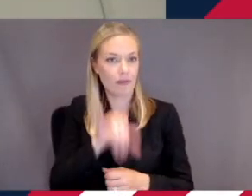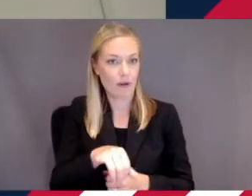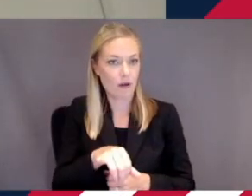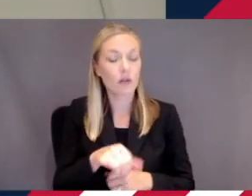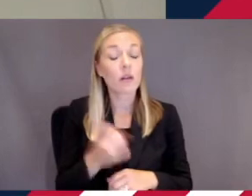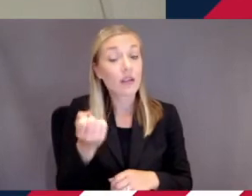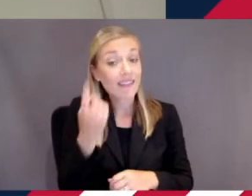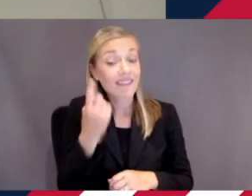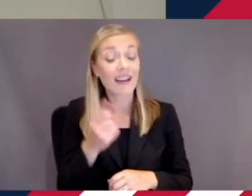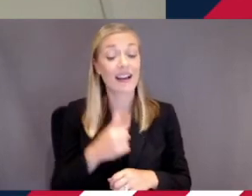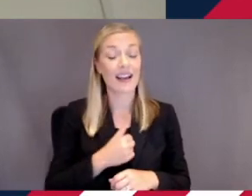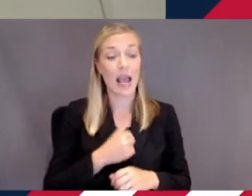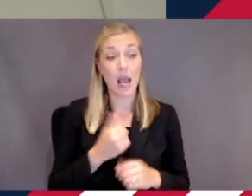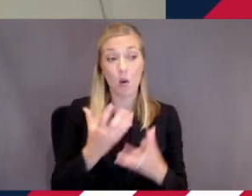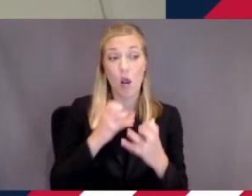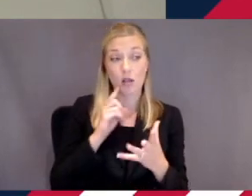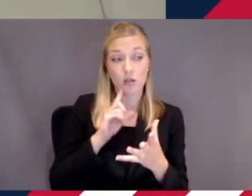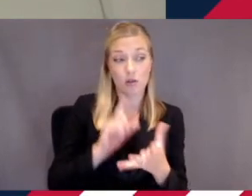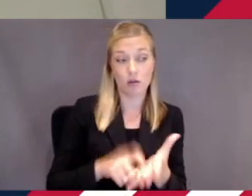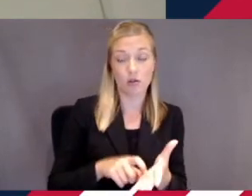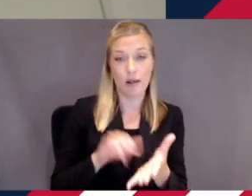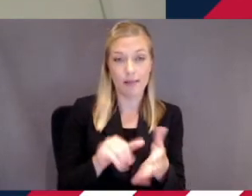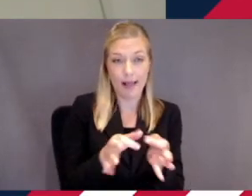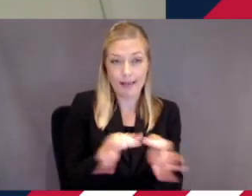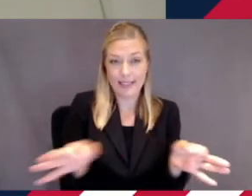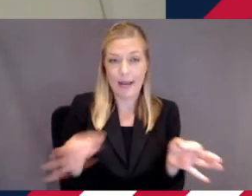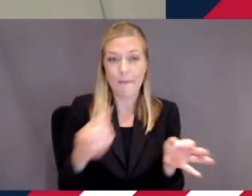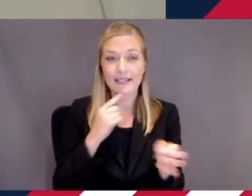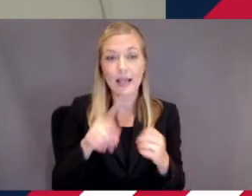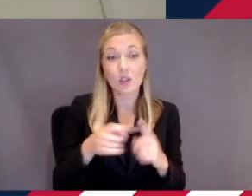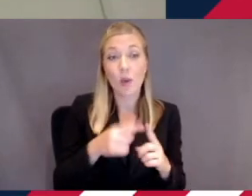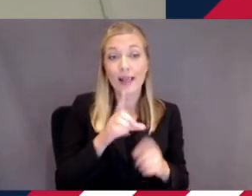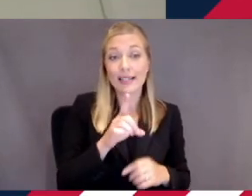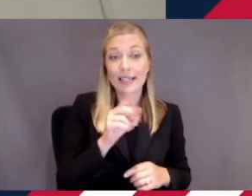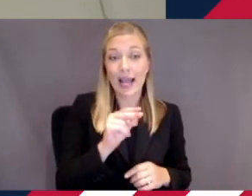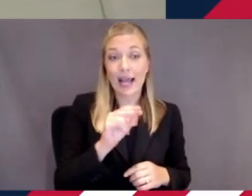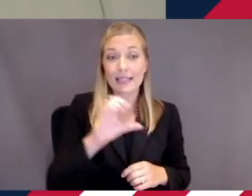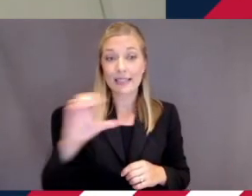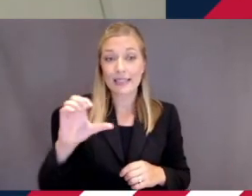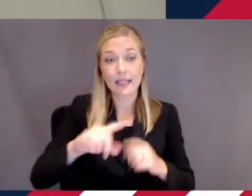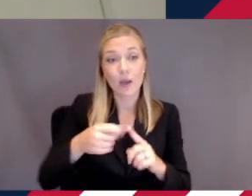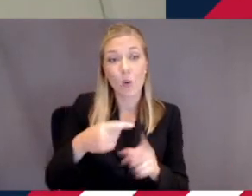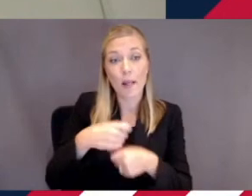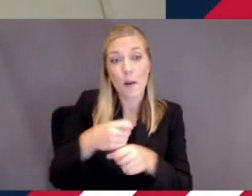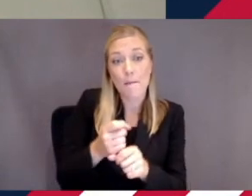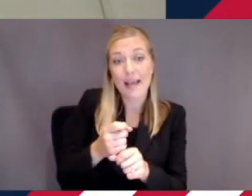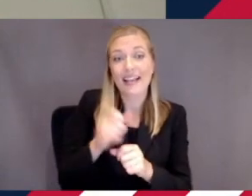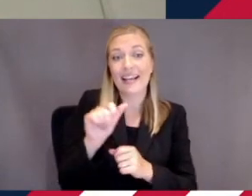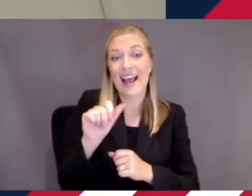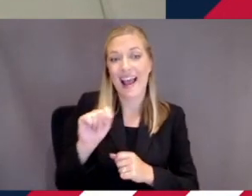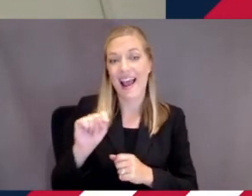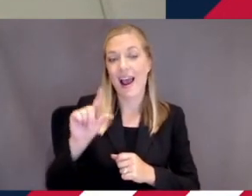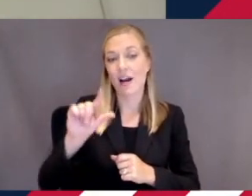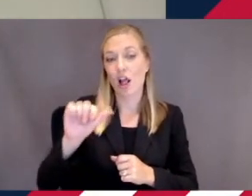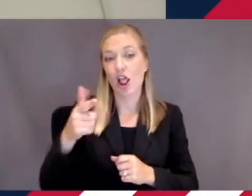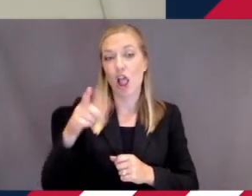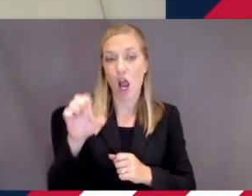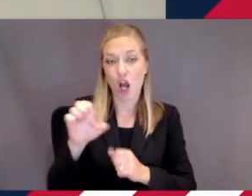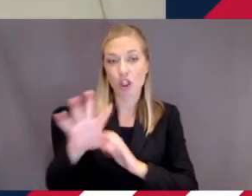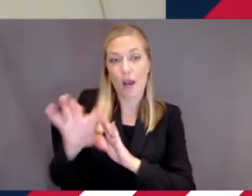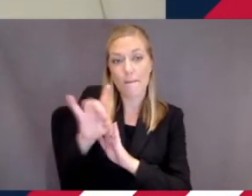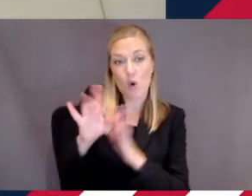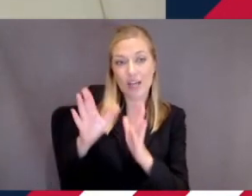making at-large appointees to the National Committee or to standing committees, respect and reflect our diversity.